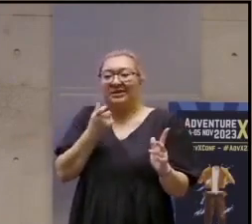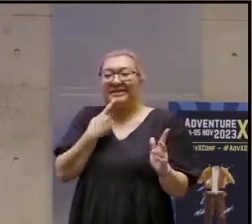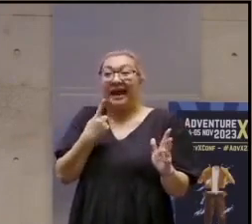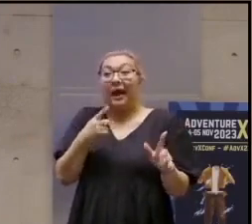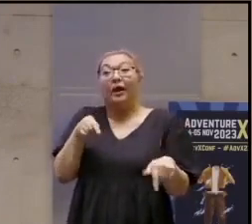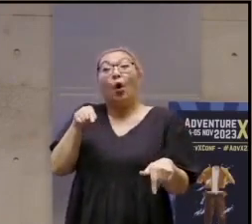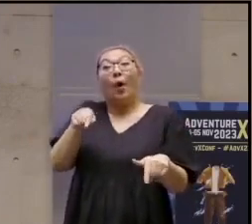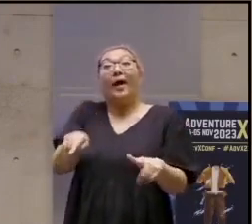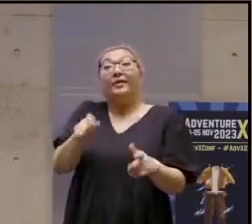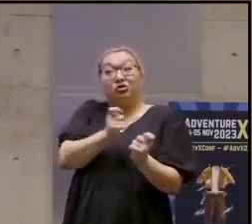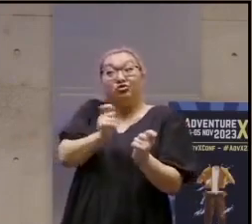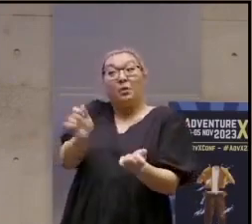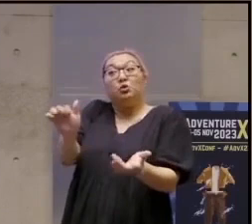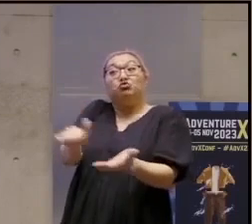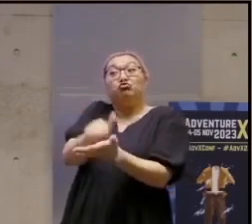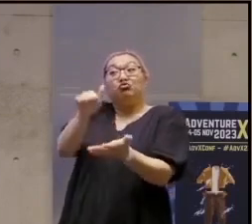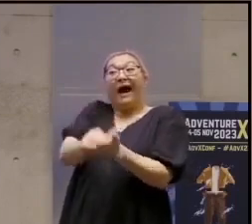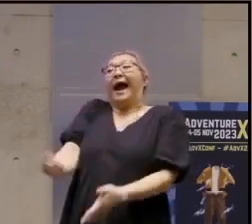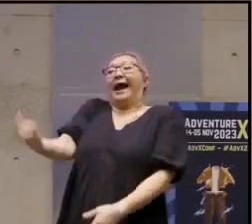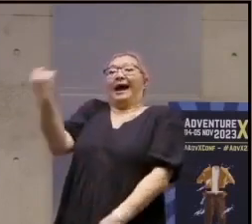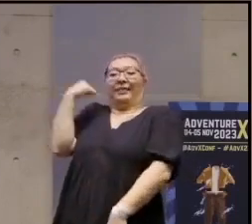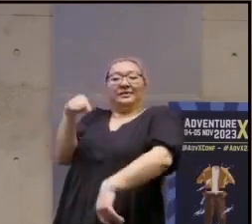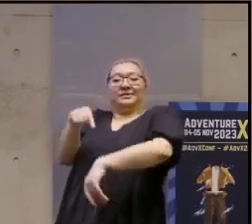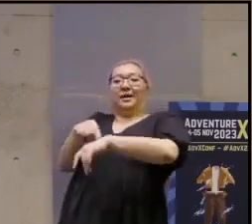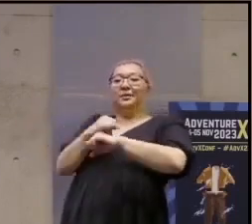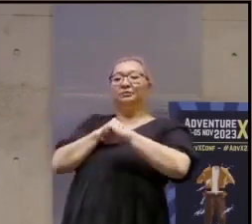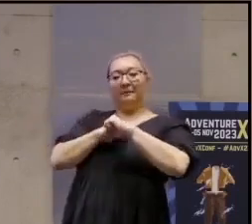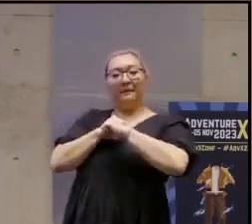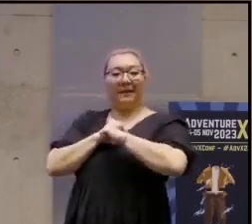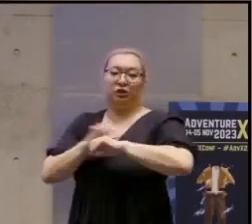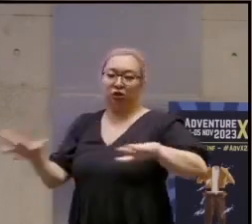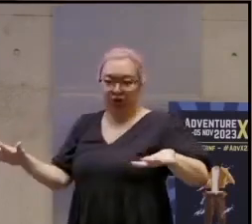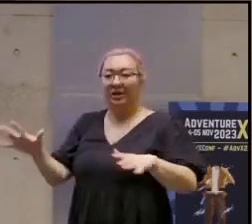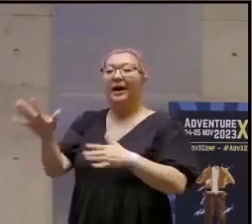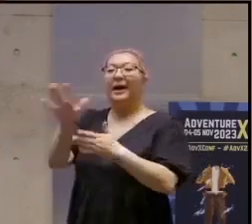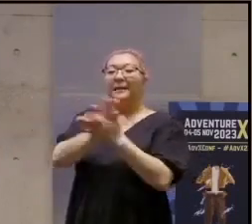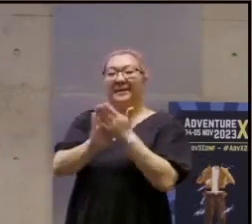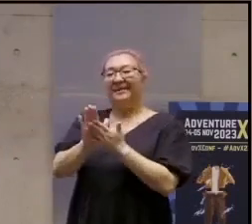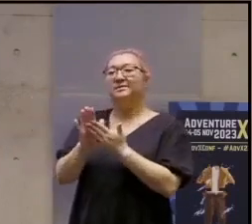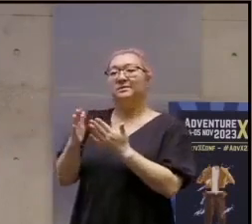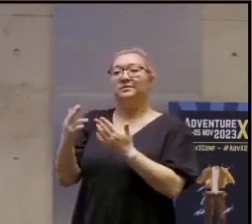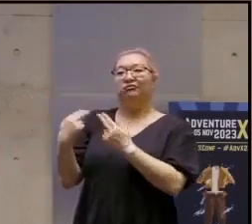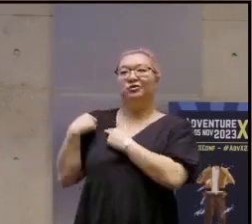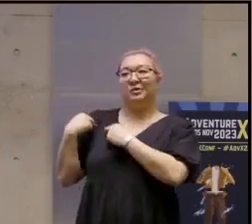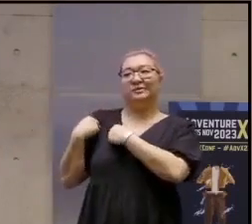as of the time that this was published, and then you give a bit more responsibility to the players out